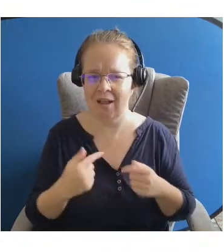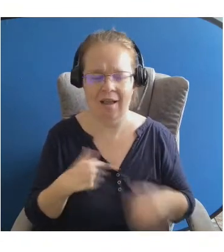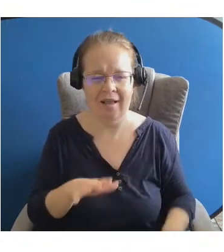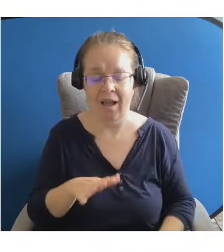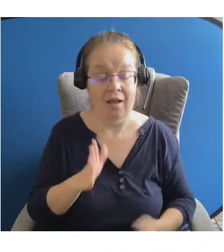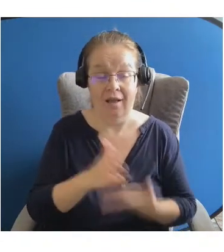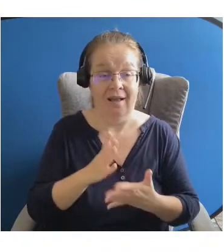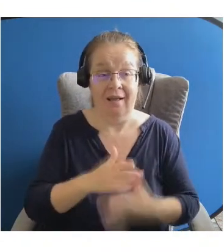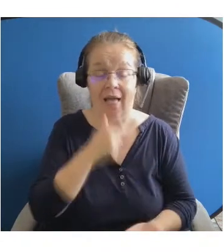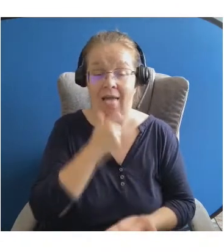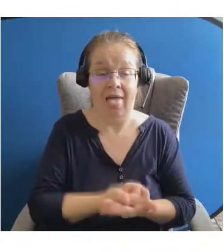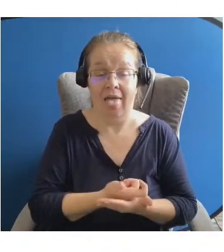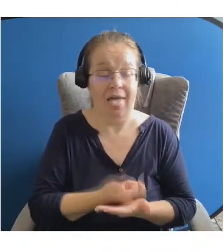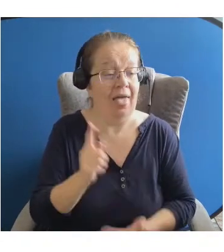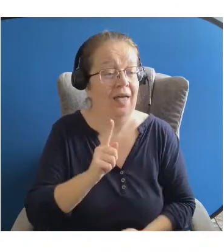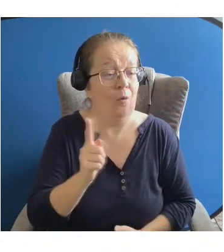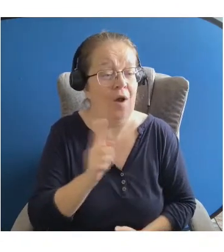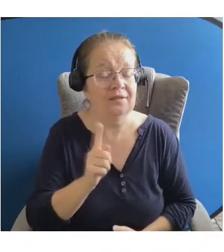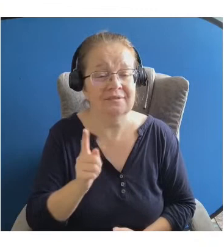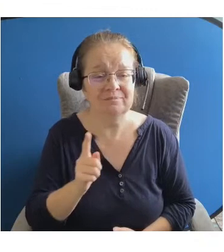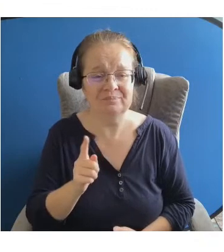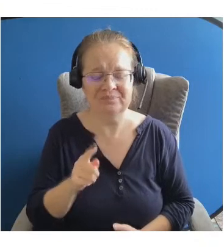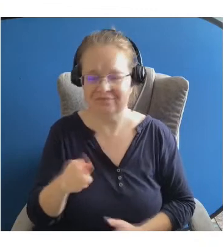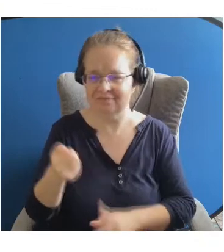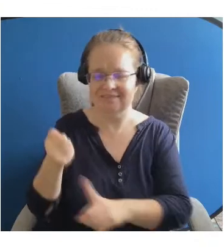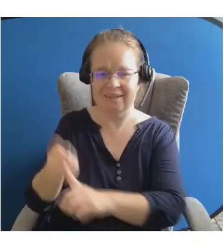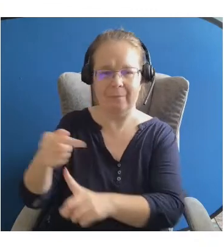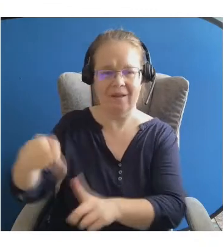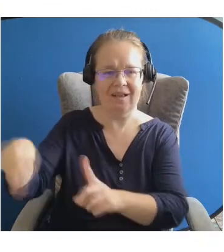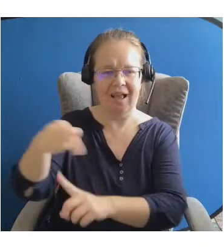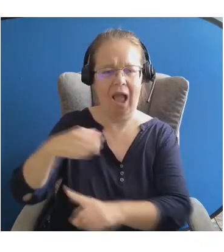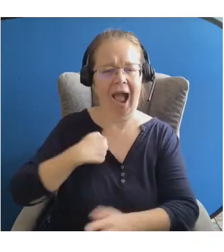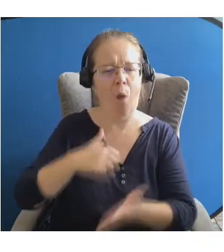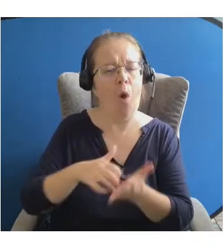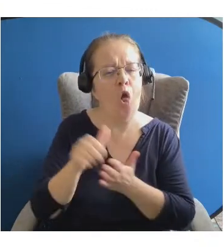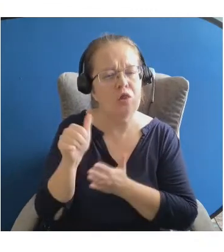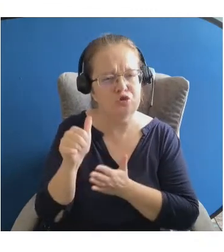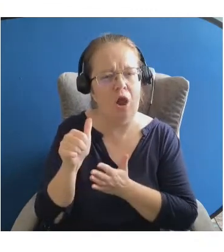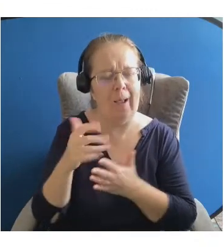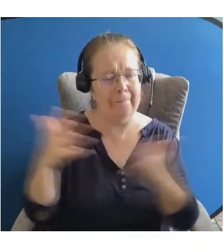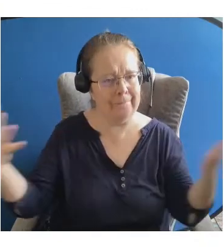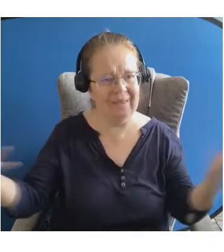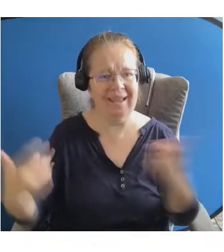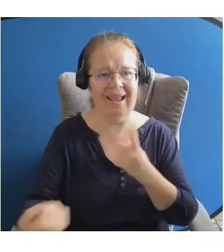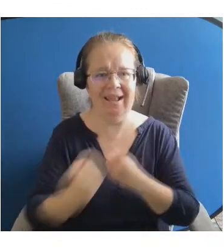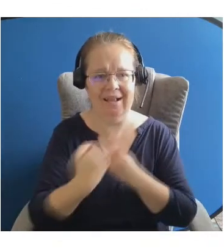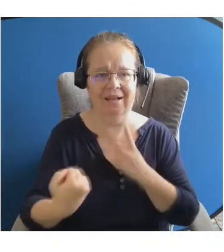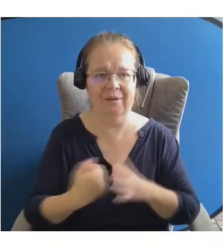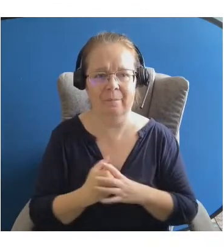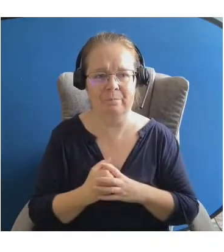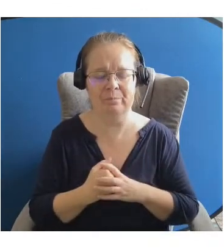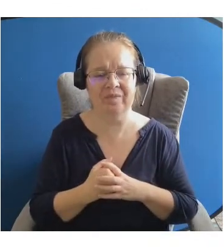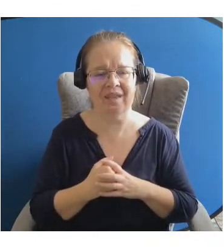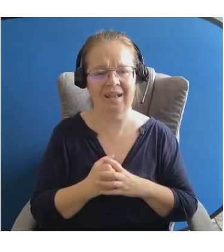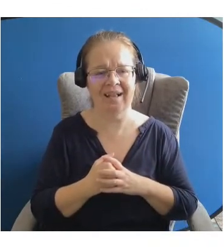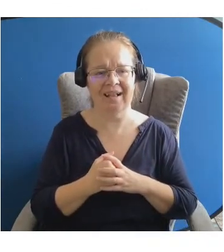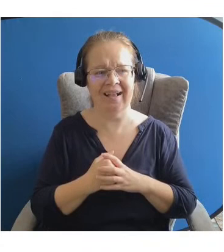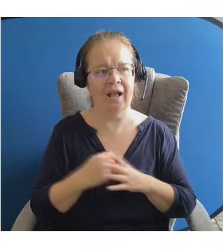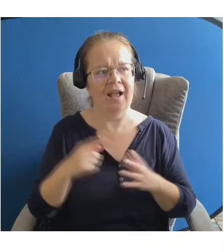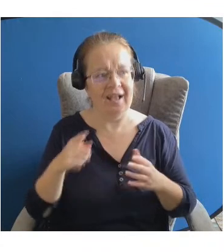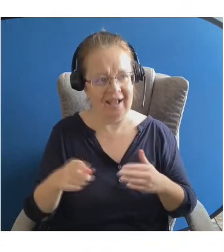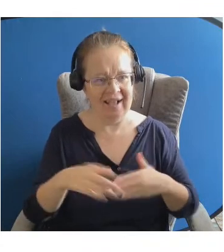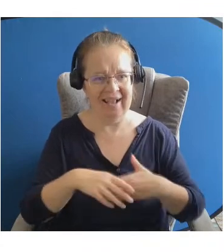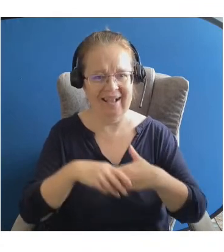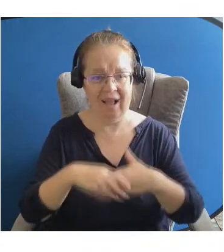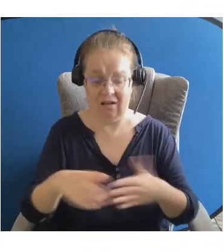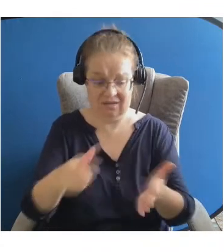see, I think, is the impact that it's had on our culture. And that, I would say, goes hand in hand with the name